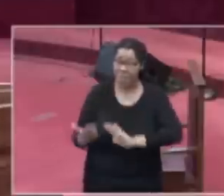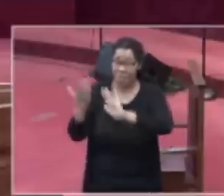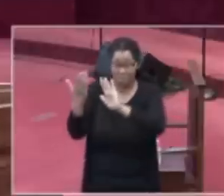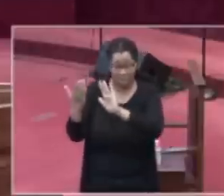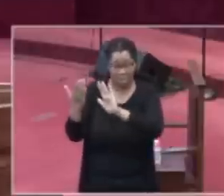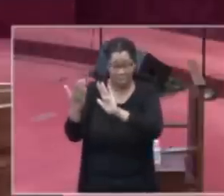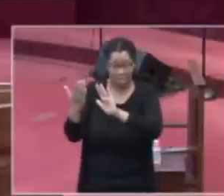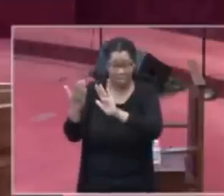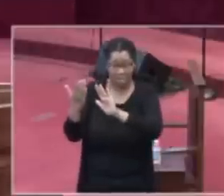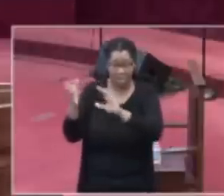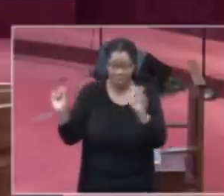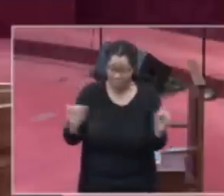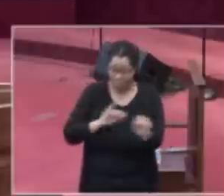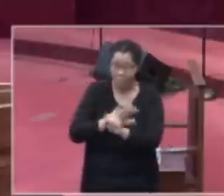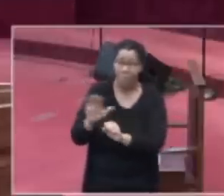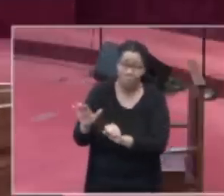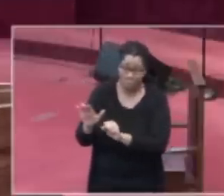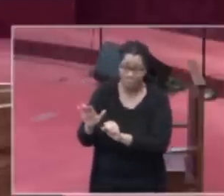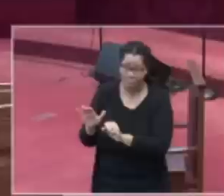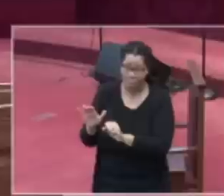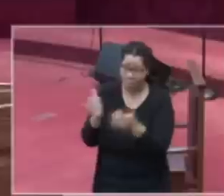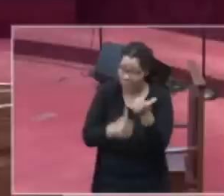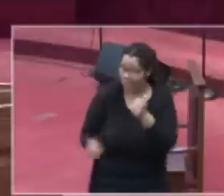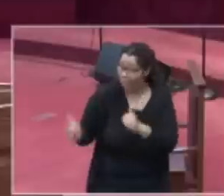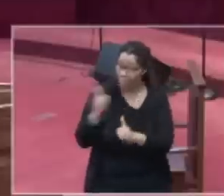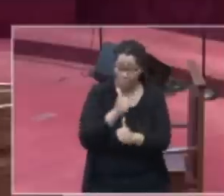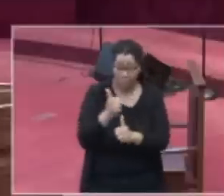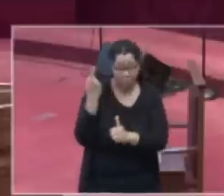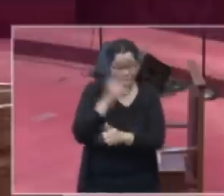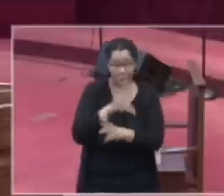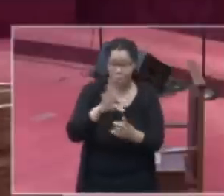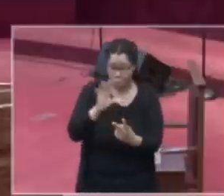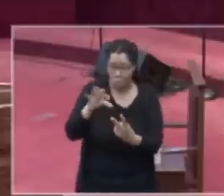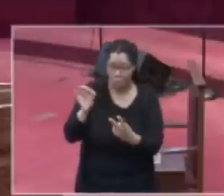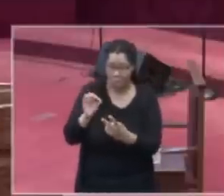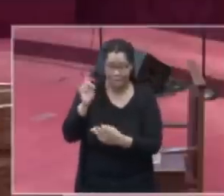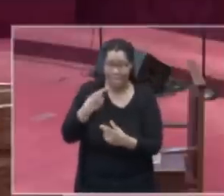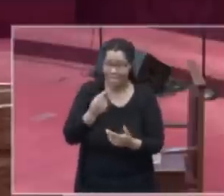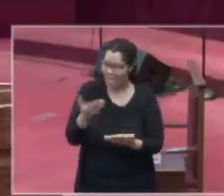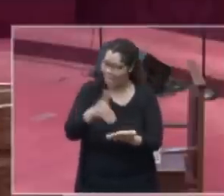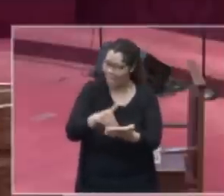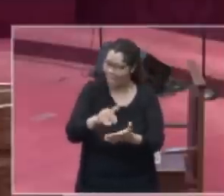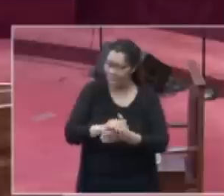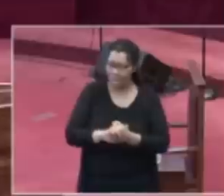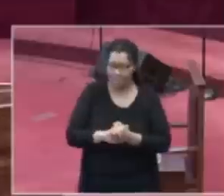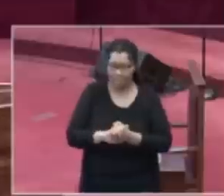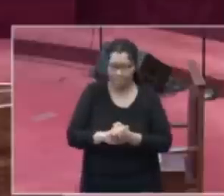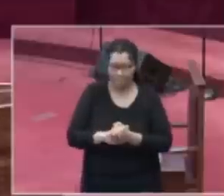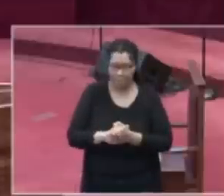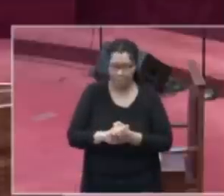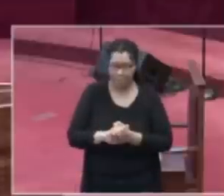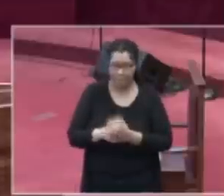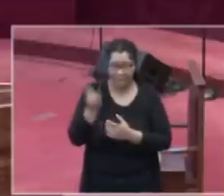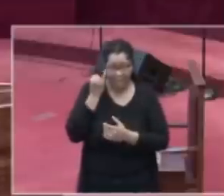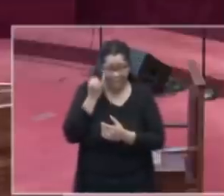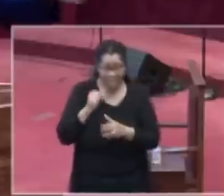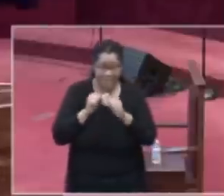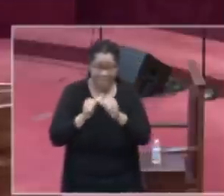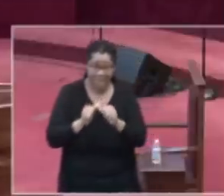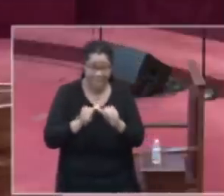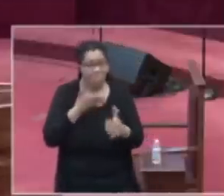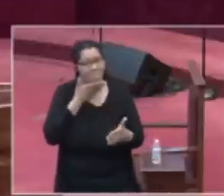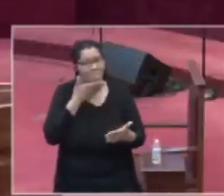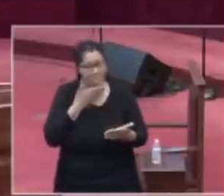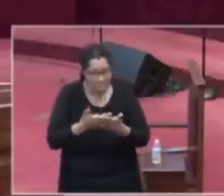presence influential, sovereign in your choices. Do I need to say that again? If you keep making